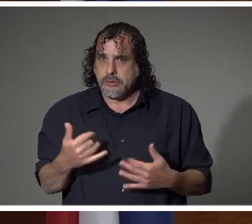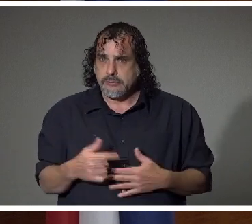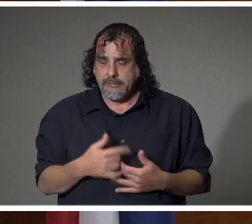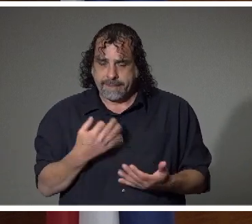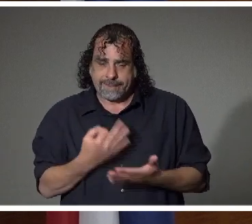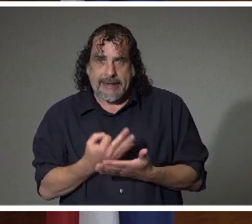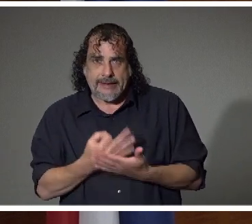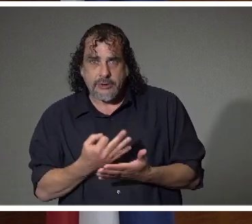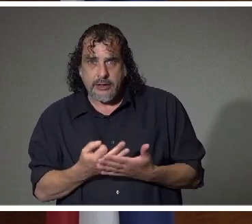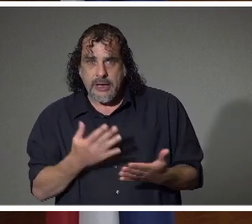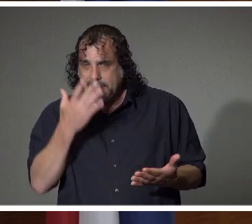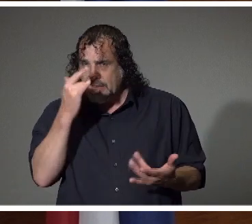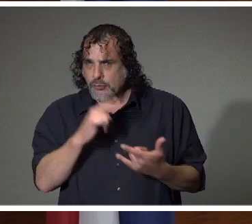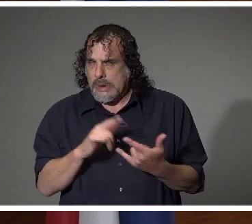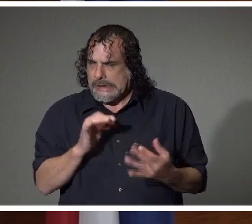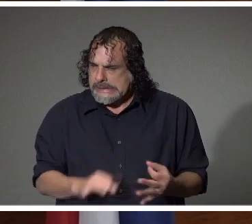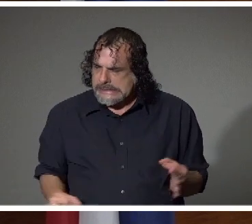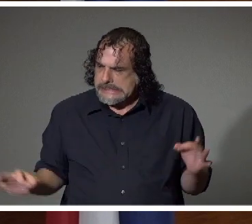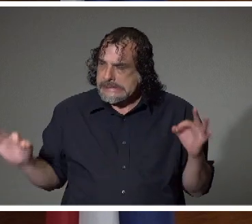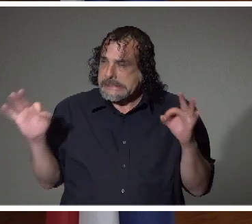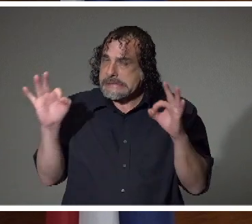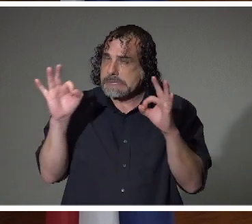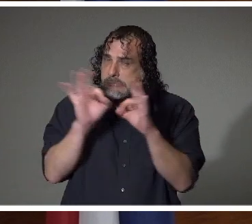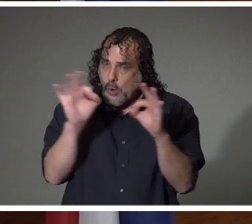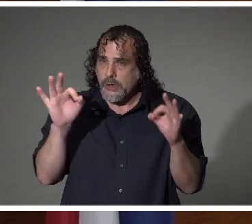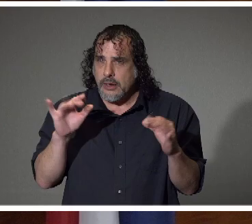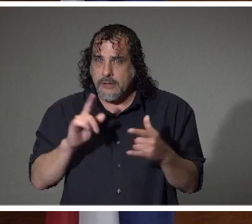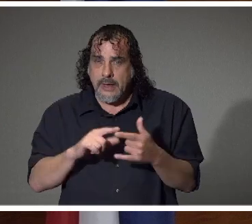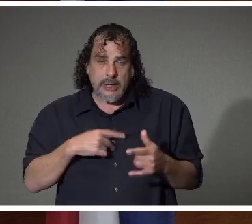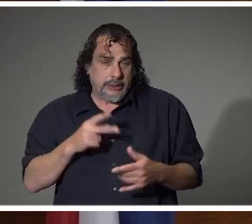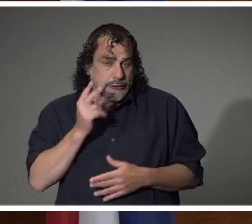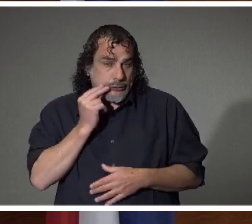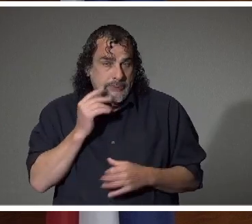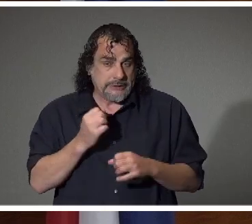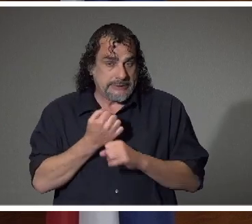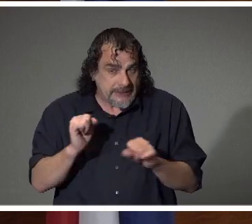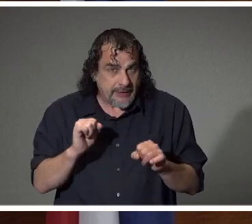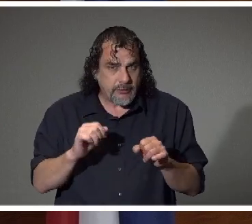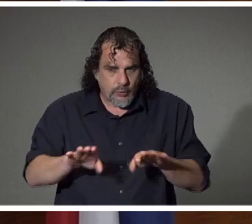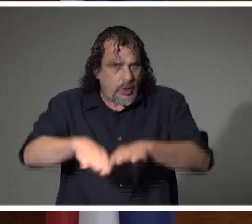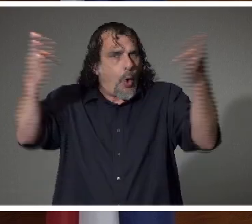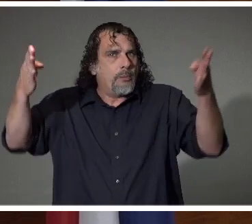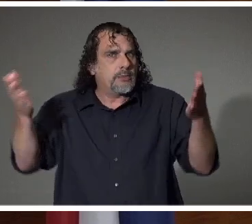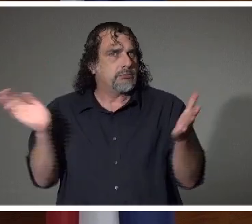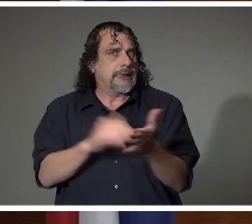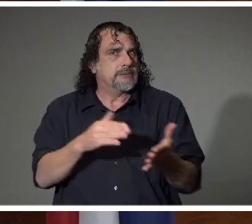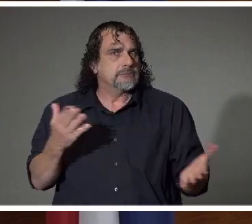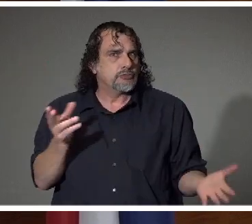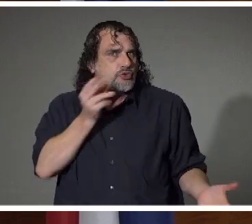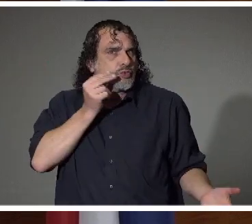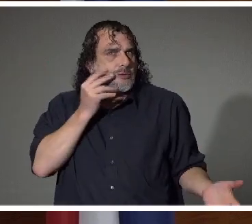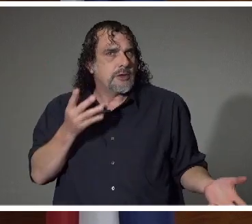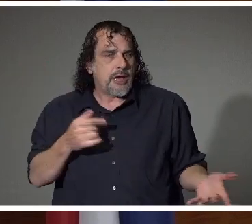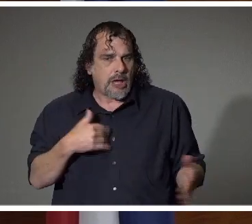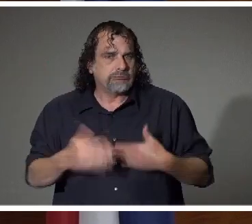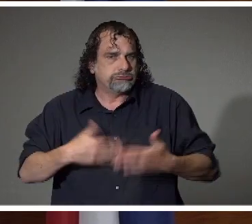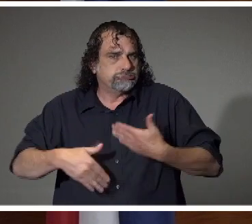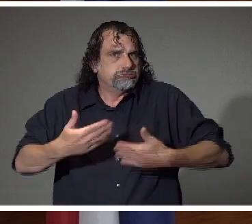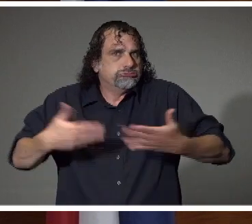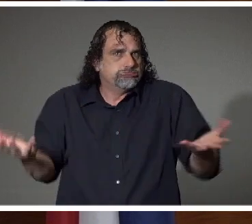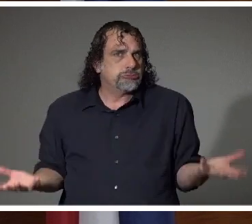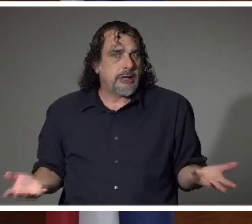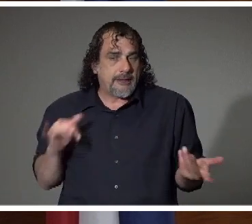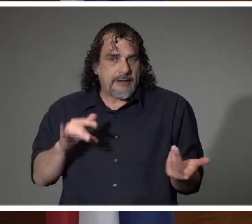and that's why it is so critically important that as soon as it is safe that we get our economy back open again and get it back rolling. And that's why